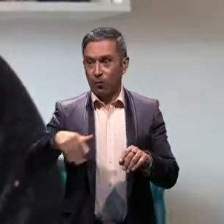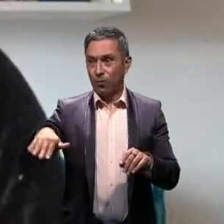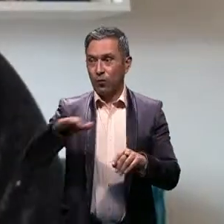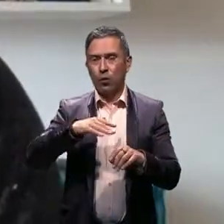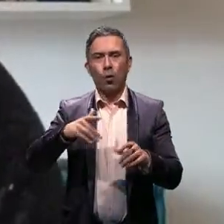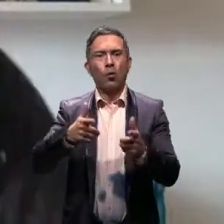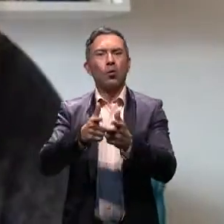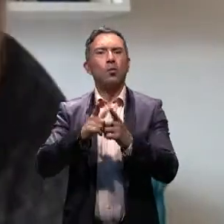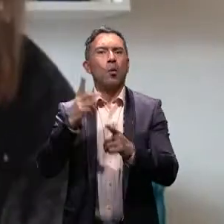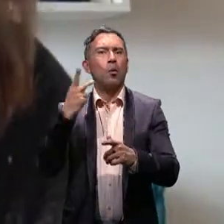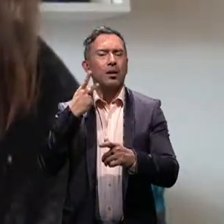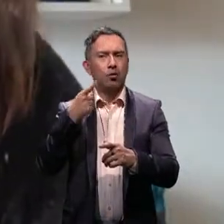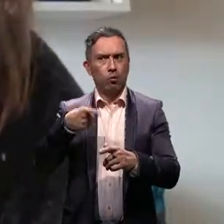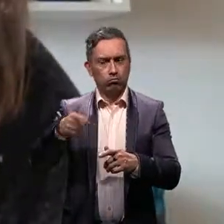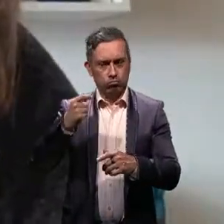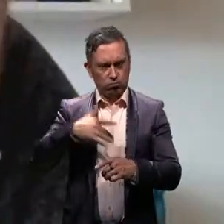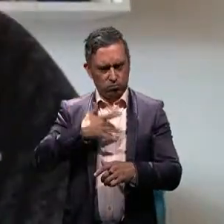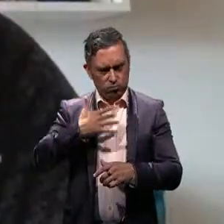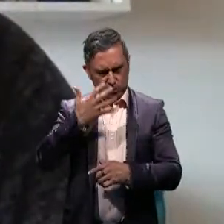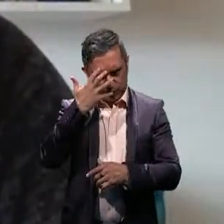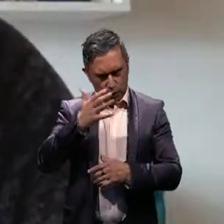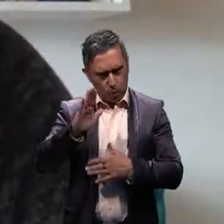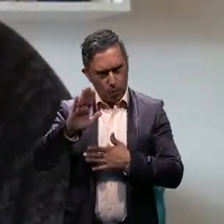make sure that our politicians